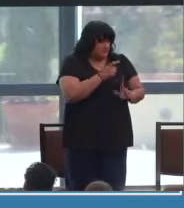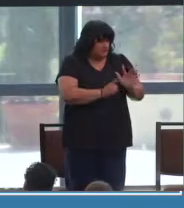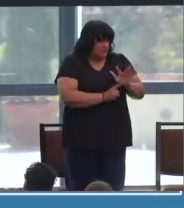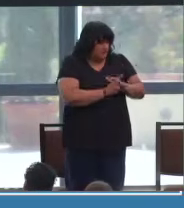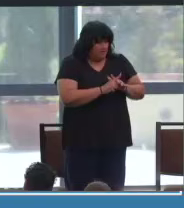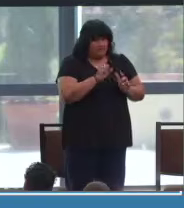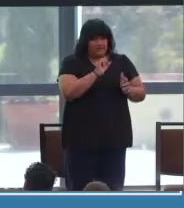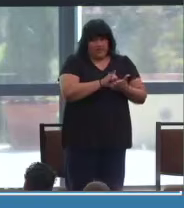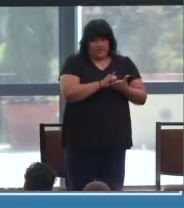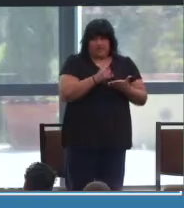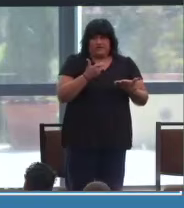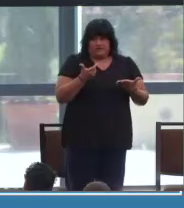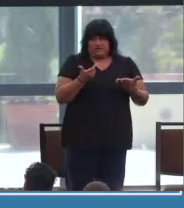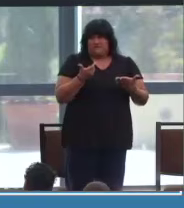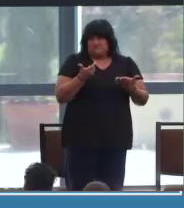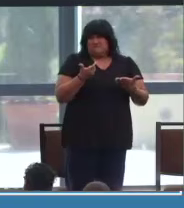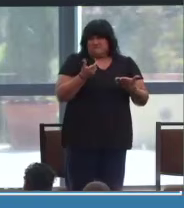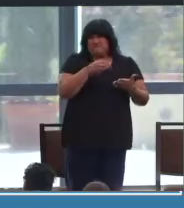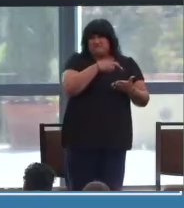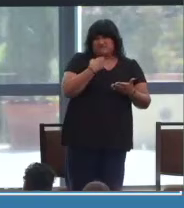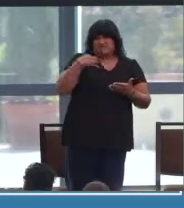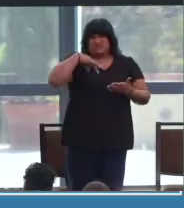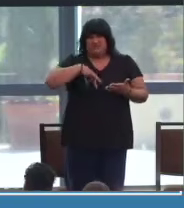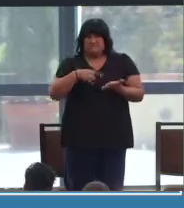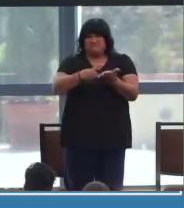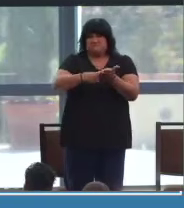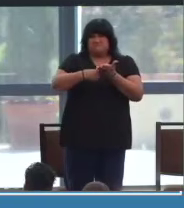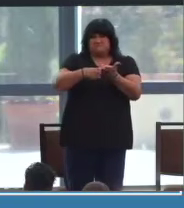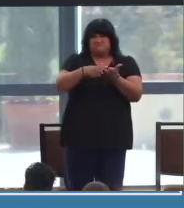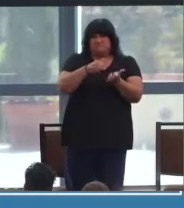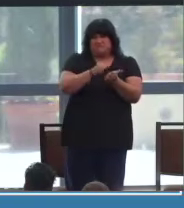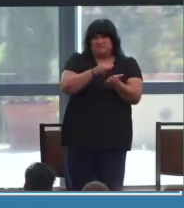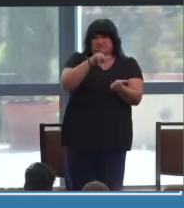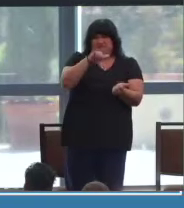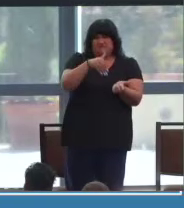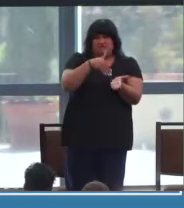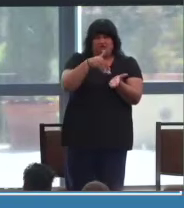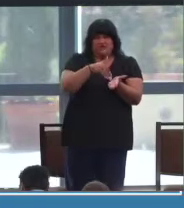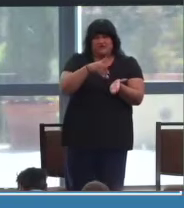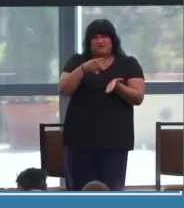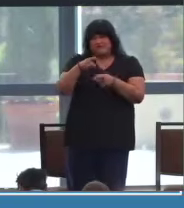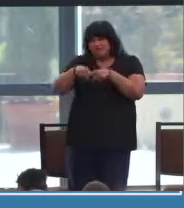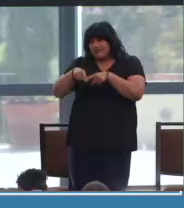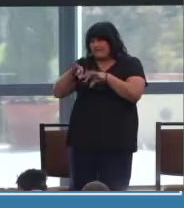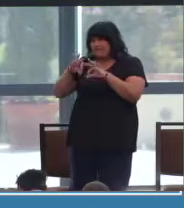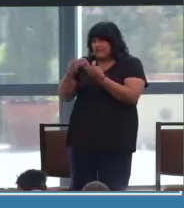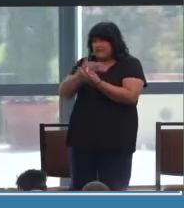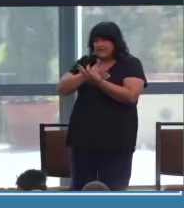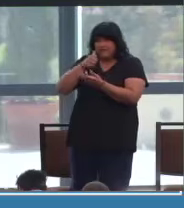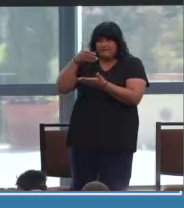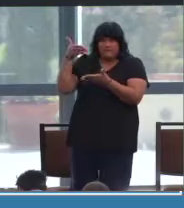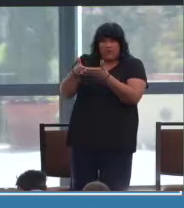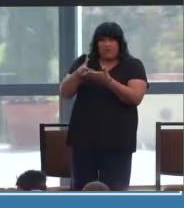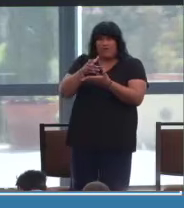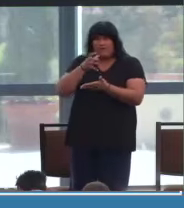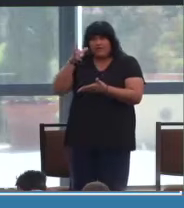a risk-benefit conversation depending on how close of a relative it was that had the cancer risk, et cetera. And of